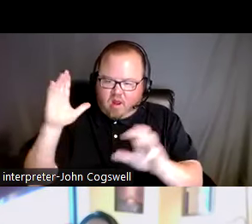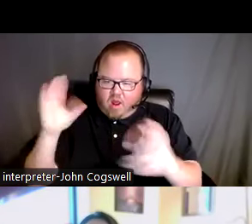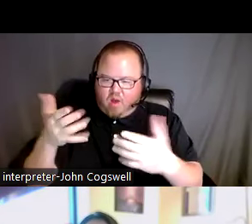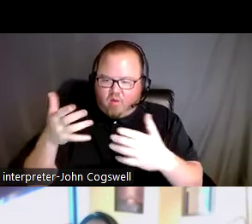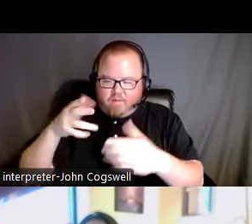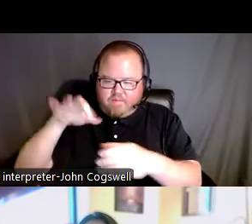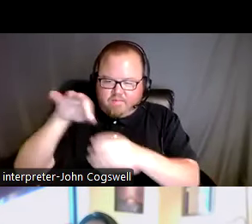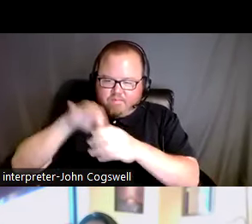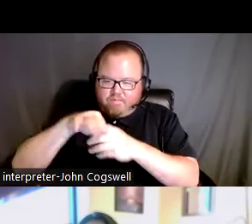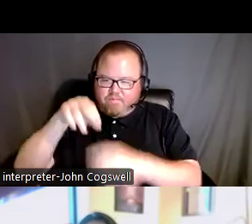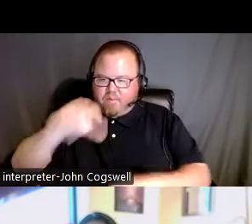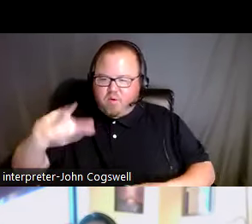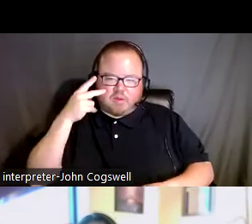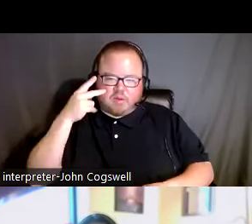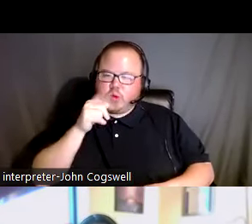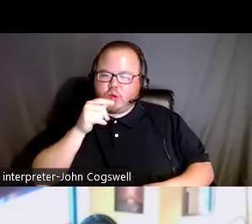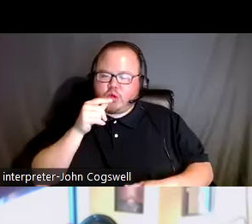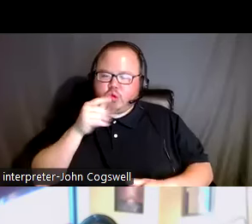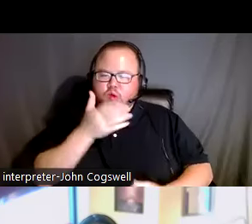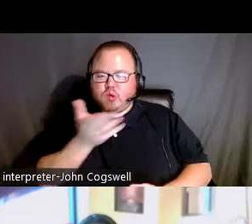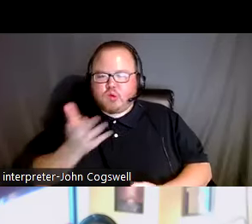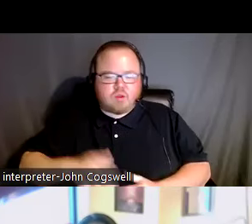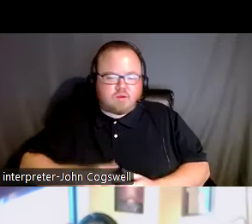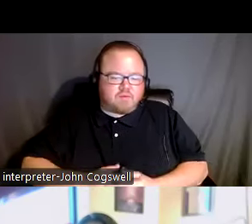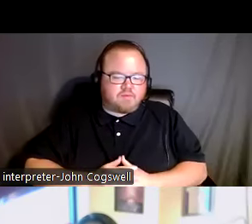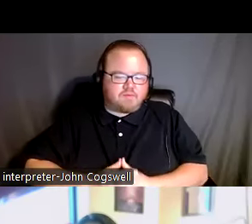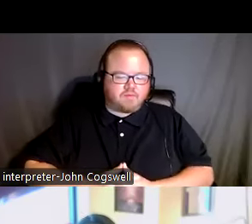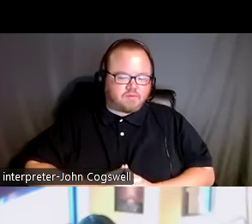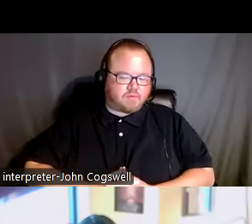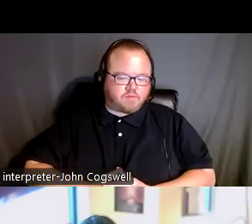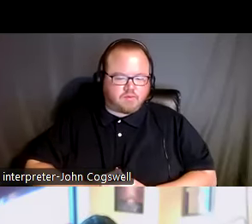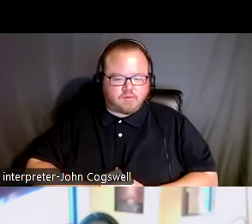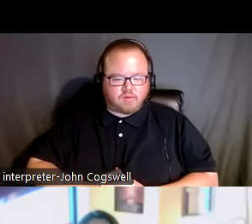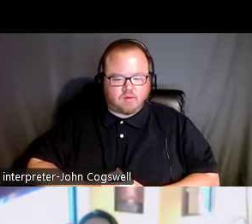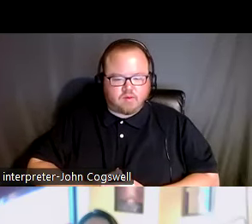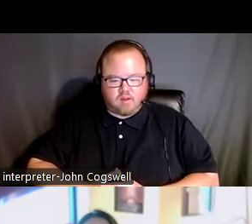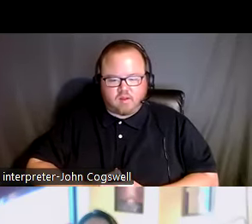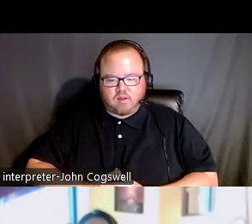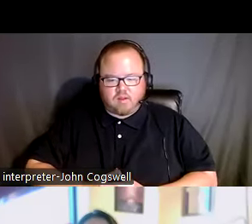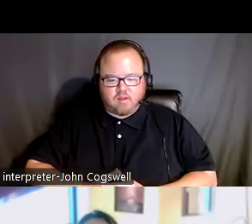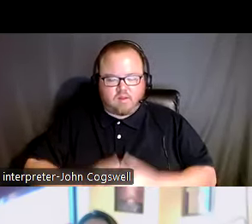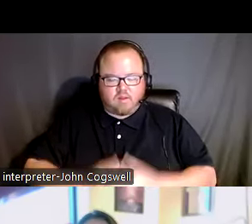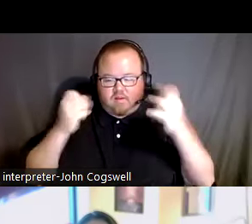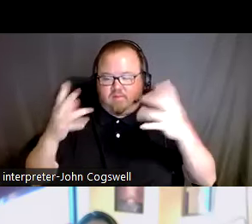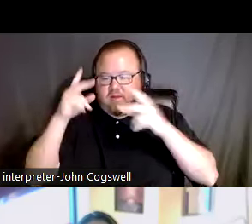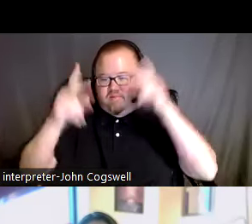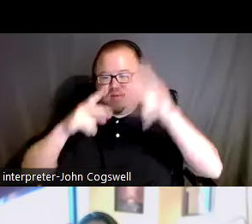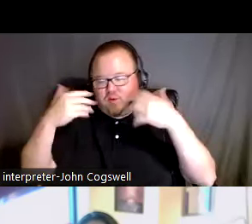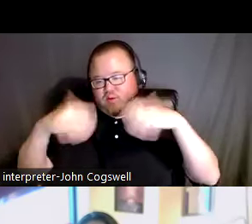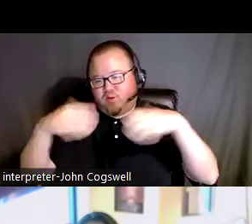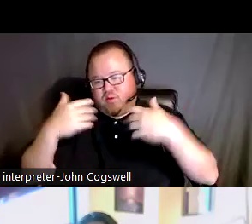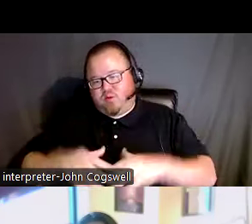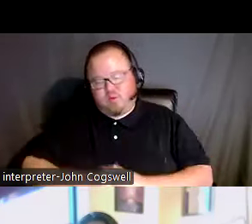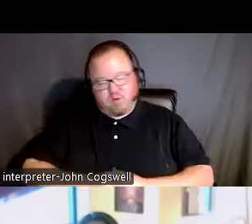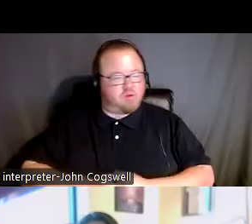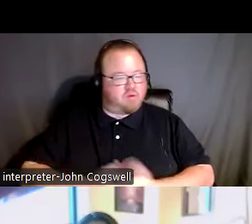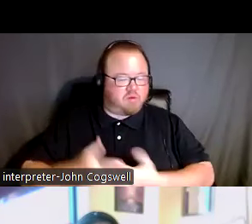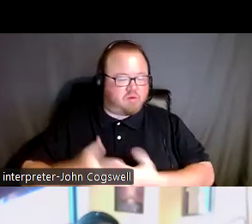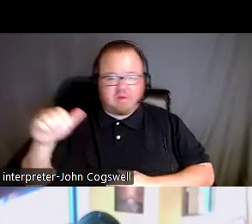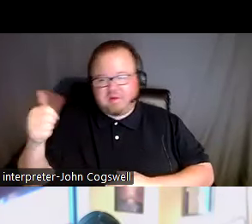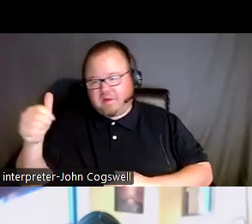it about, let's see, quite a lot of folks participating. So we'll just give it maybe 10, 15